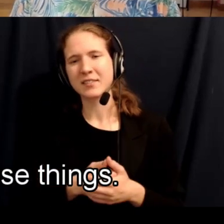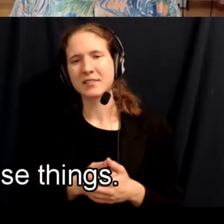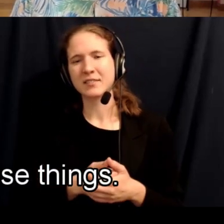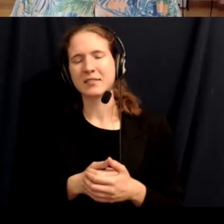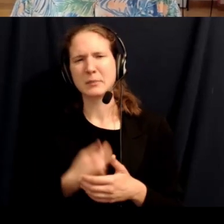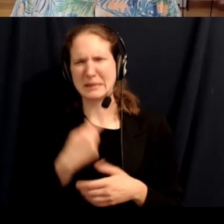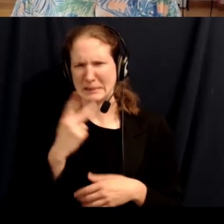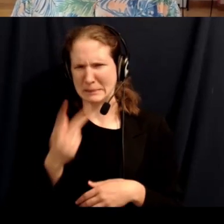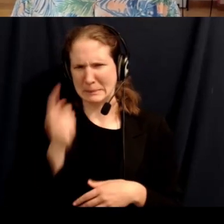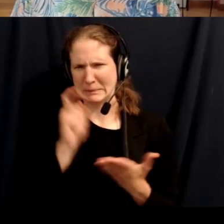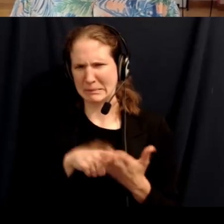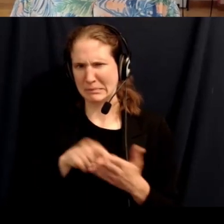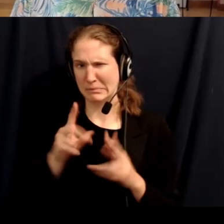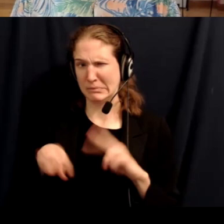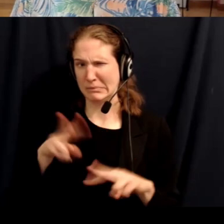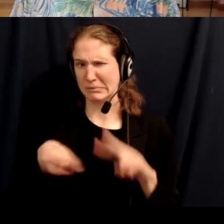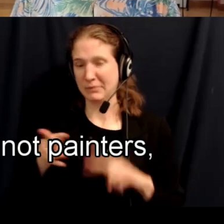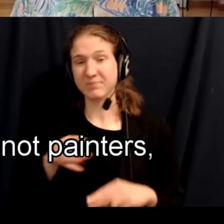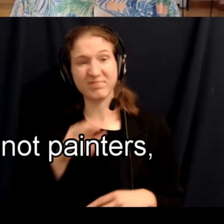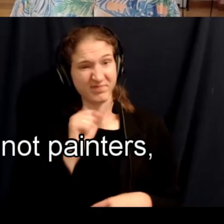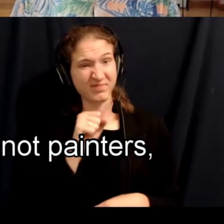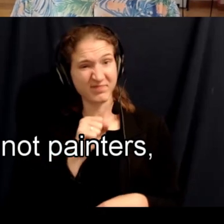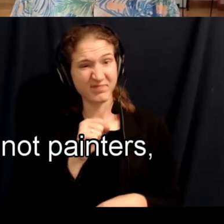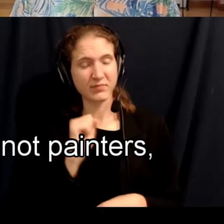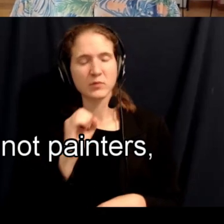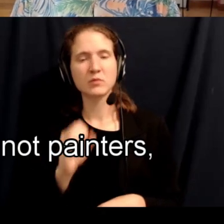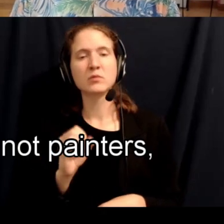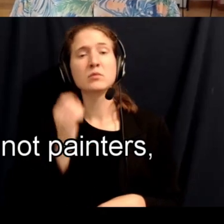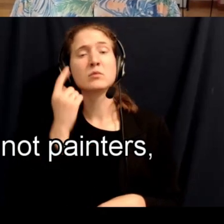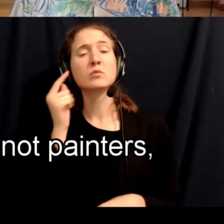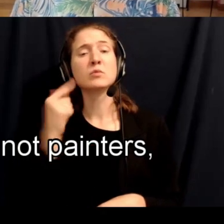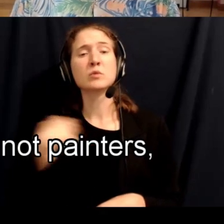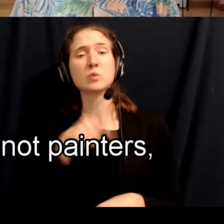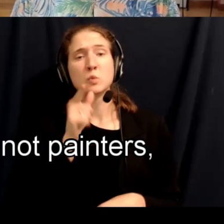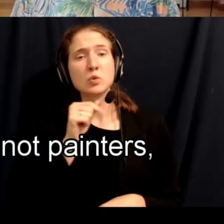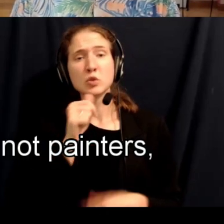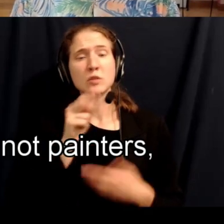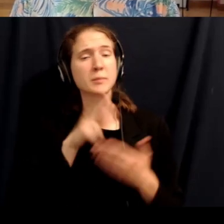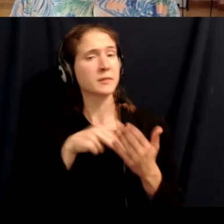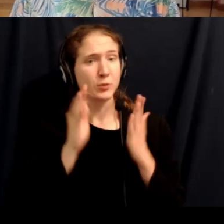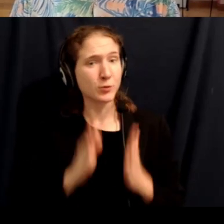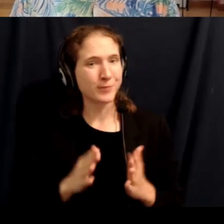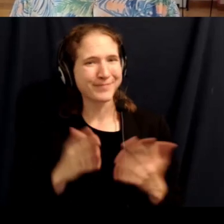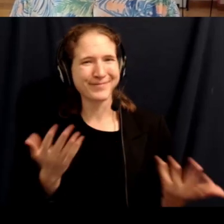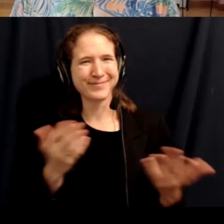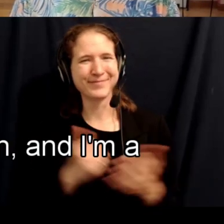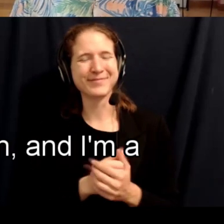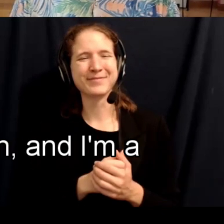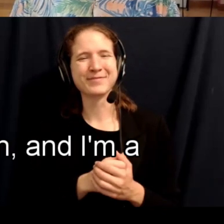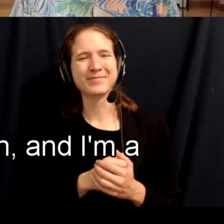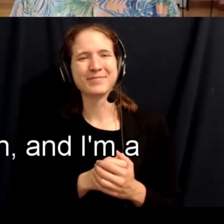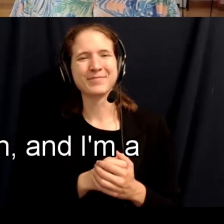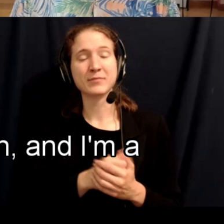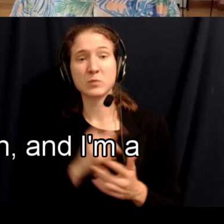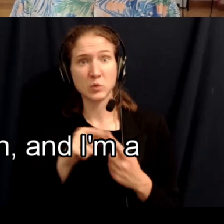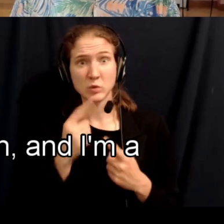see those things. I just see it. Yeah. So for those of us who are not painters, who when you